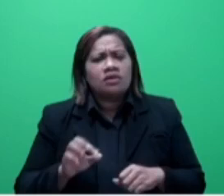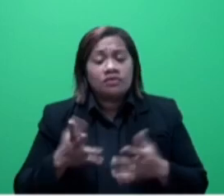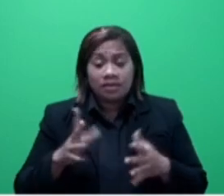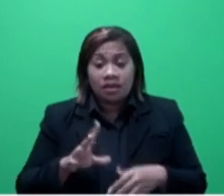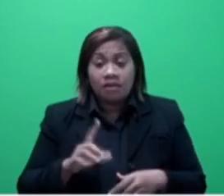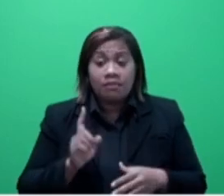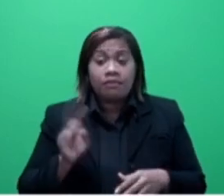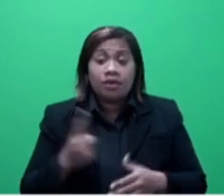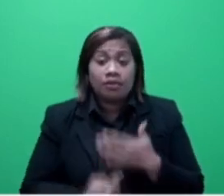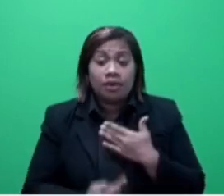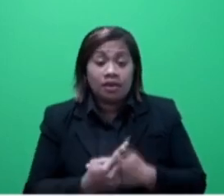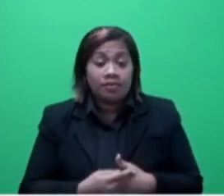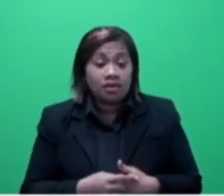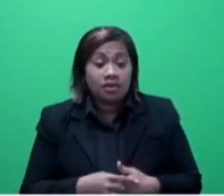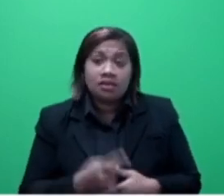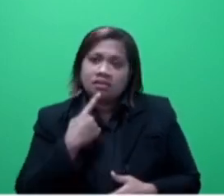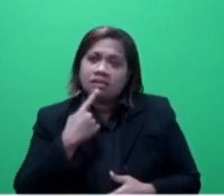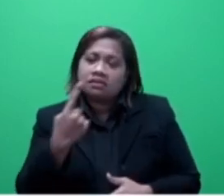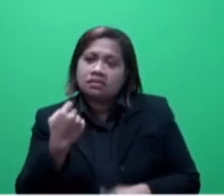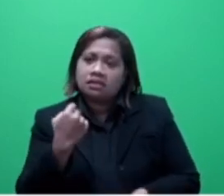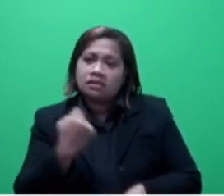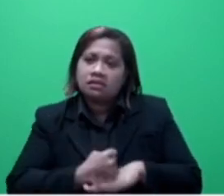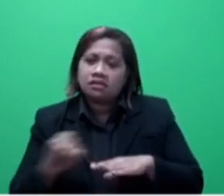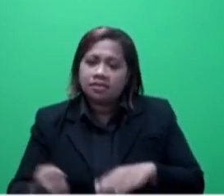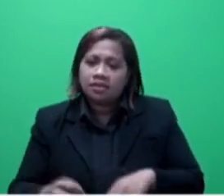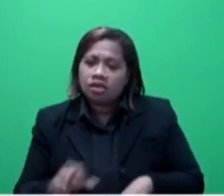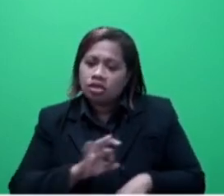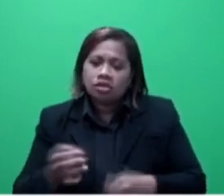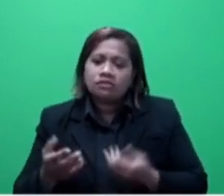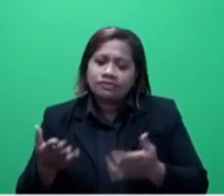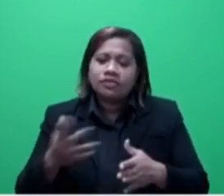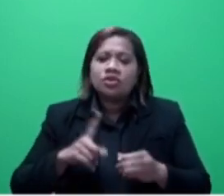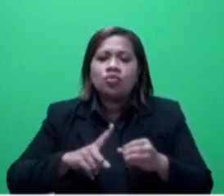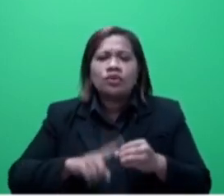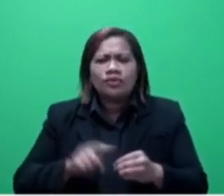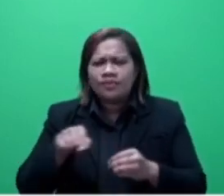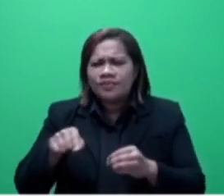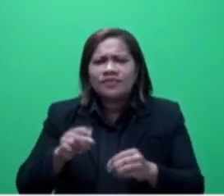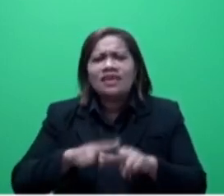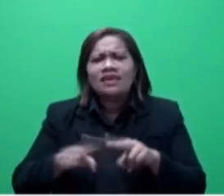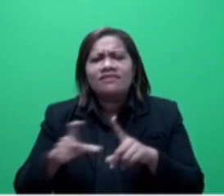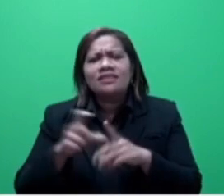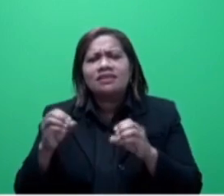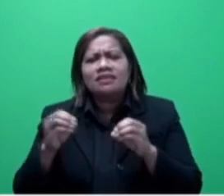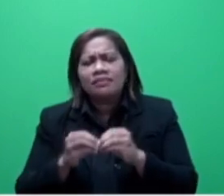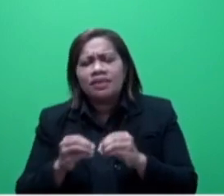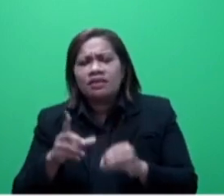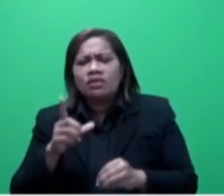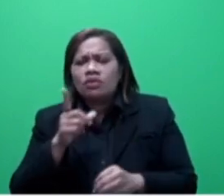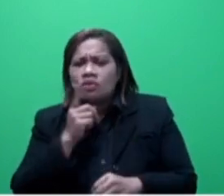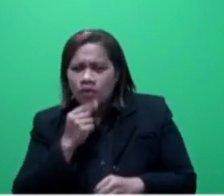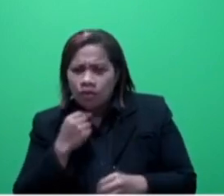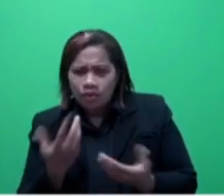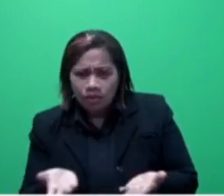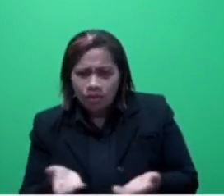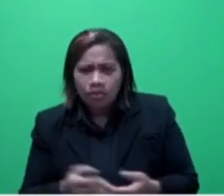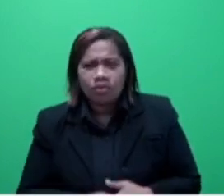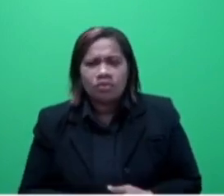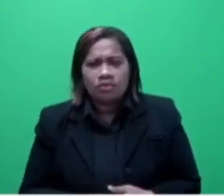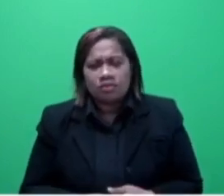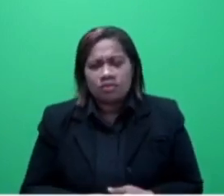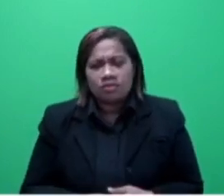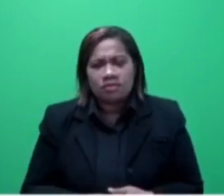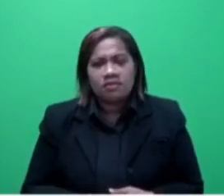government not to guarantee FDB loans that will be enabling. It's an enabling tool for MSMEs. Mr. Speaker,